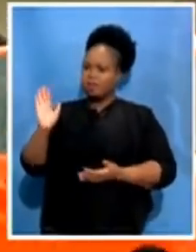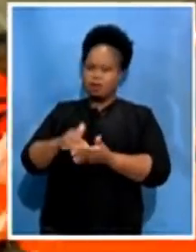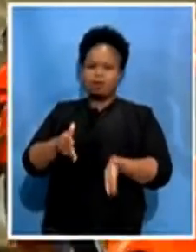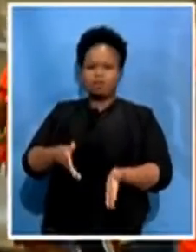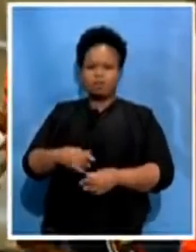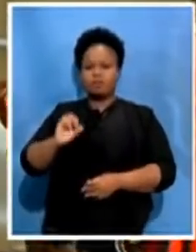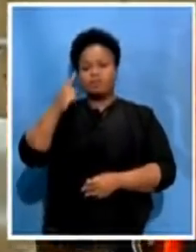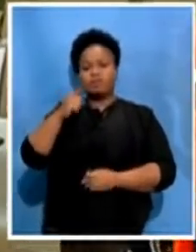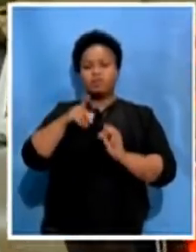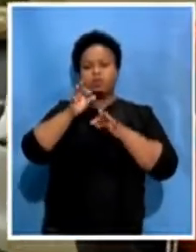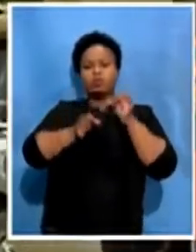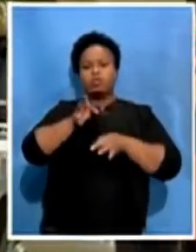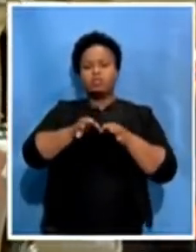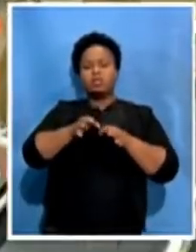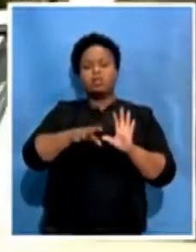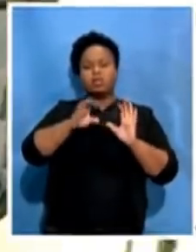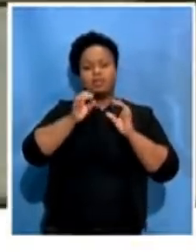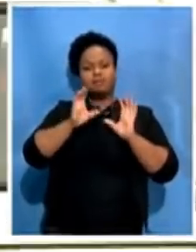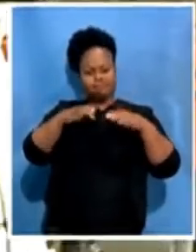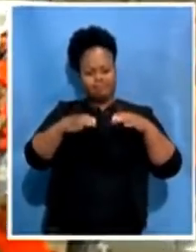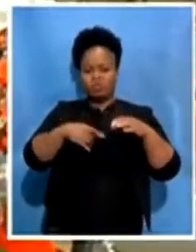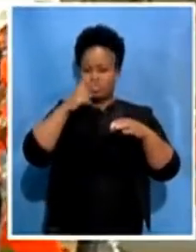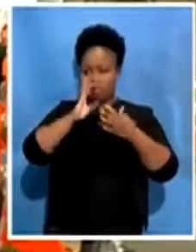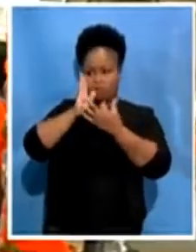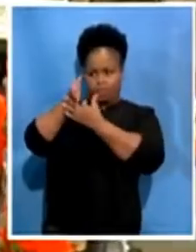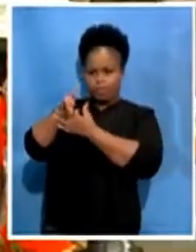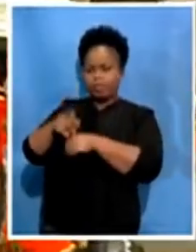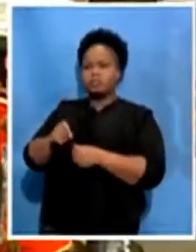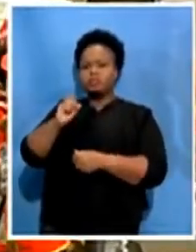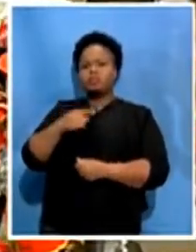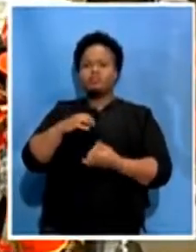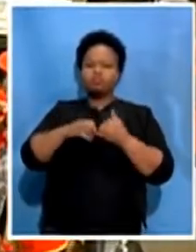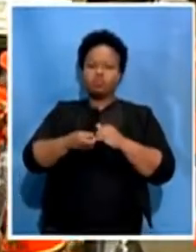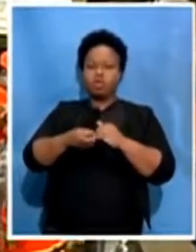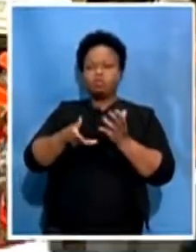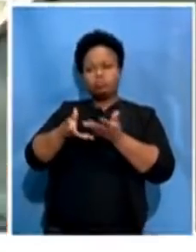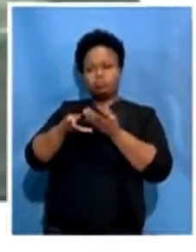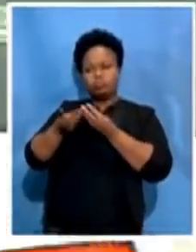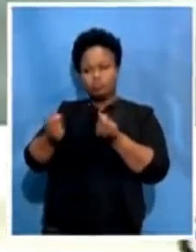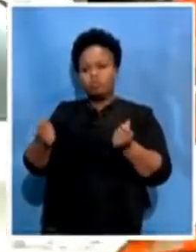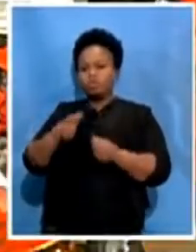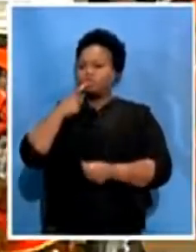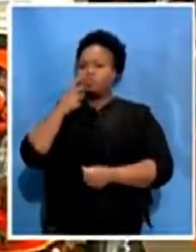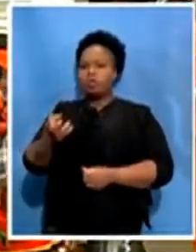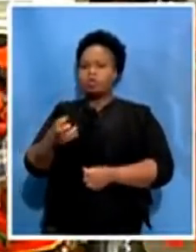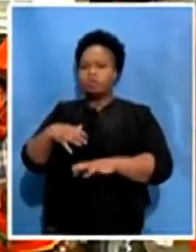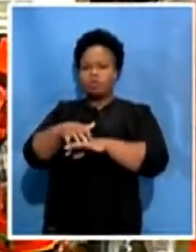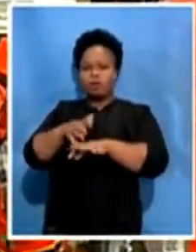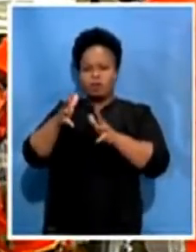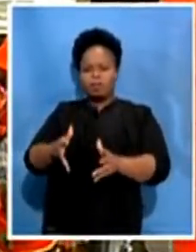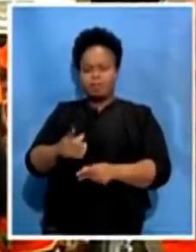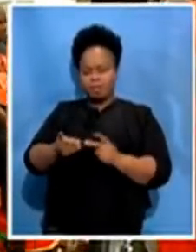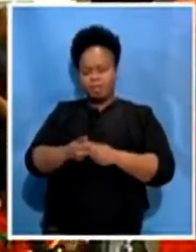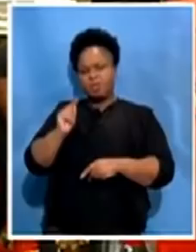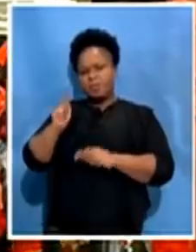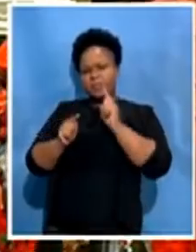an intervention, somebody trying to speak to this tomato farmer, to speak to him about allegations that his employees